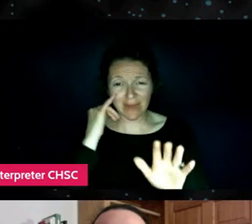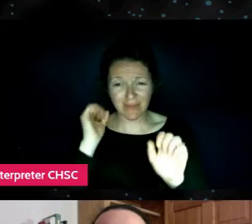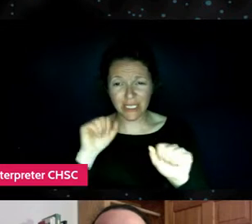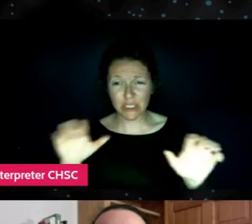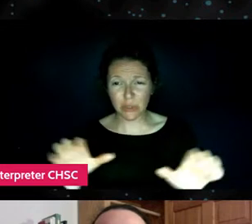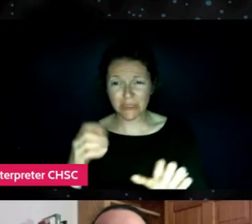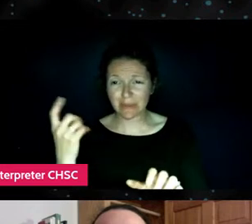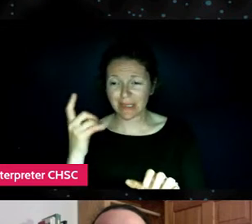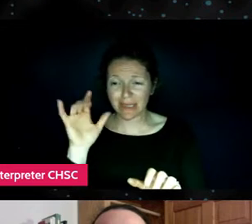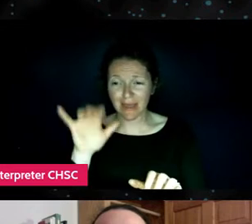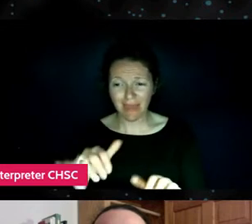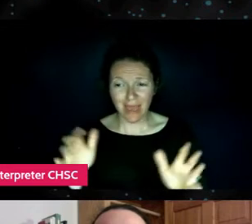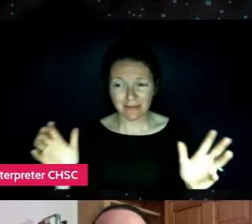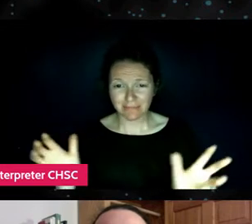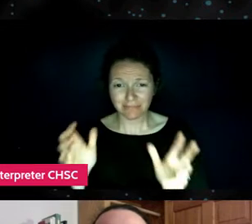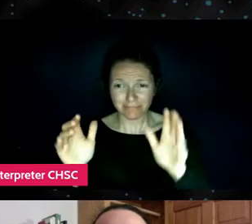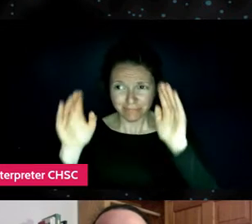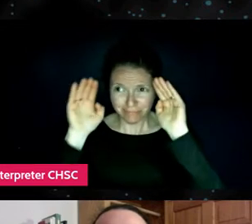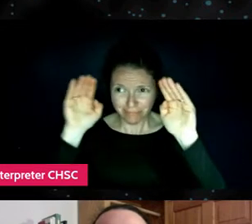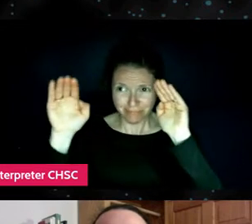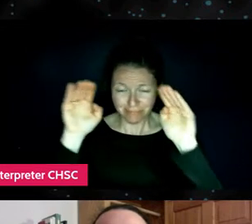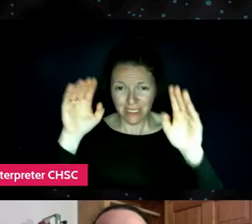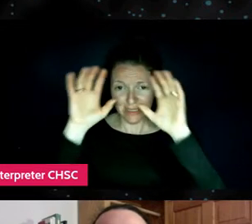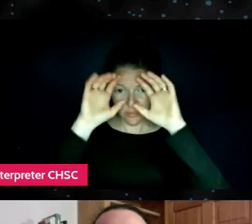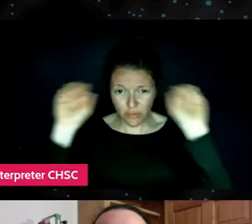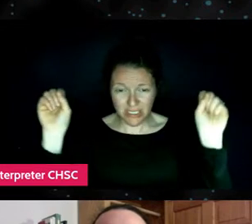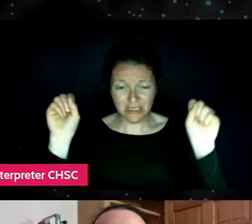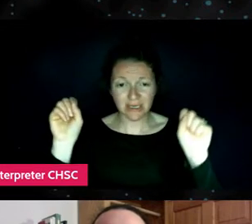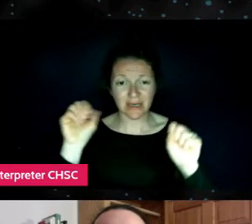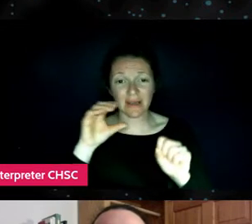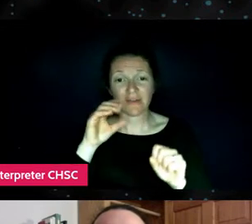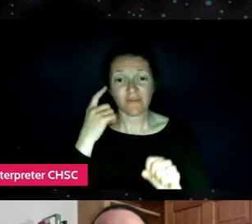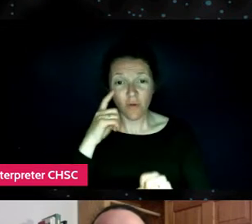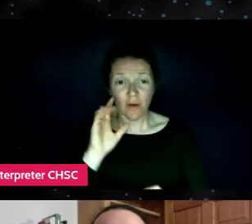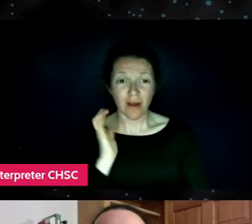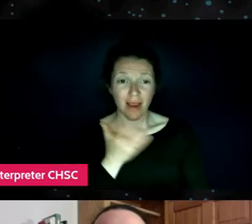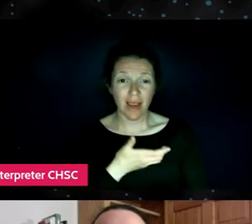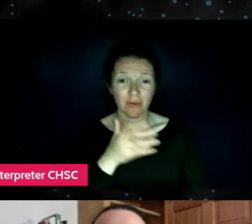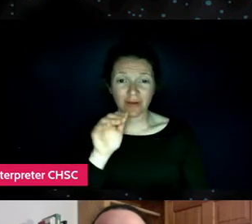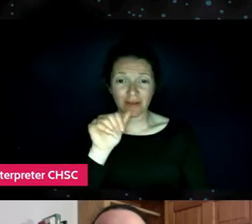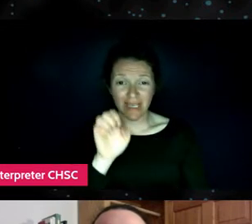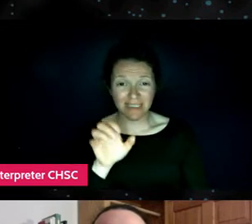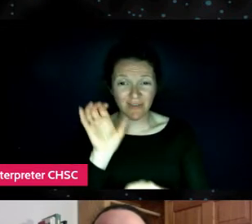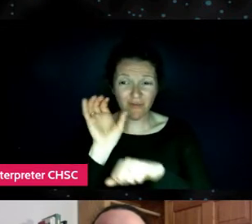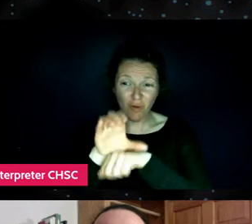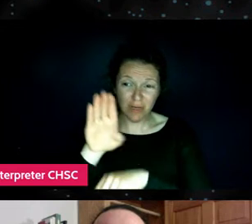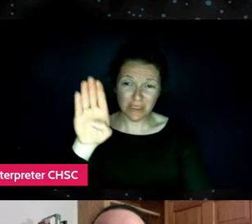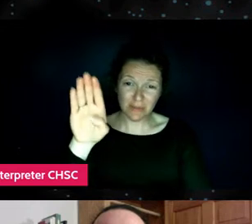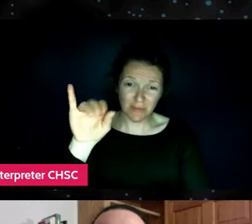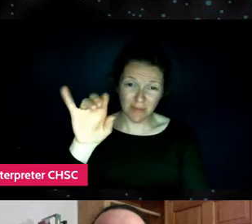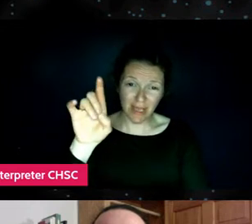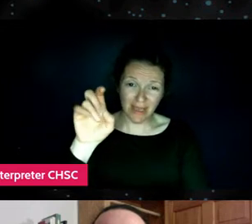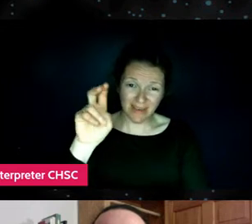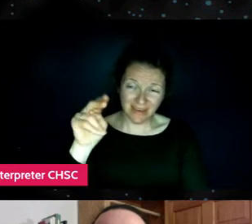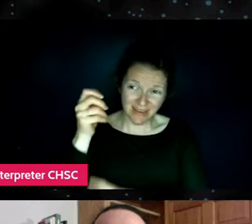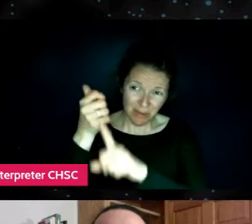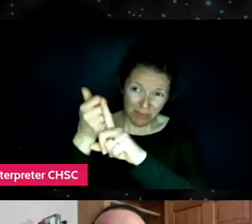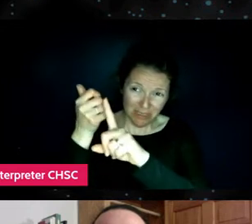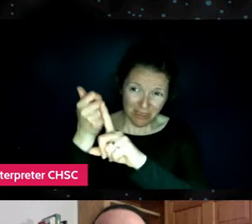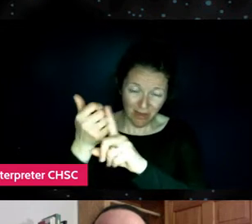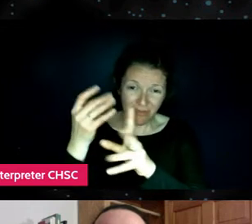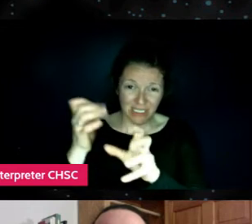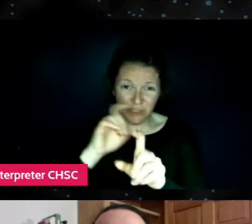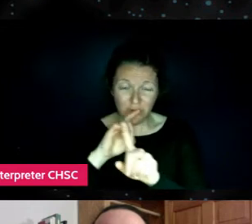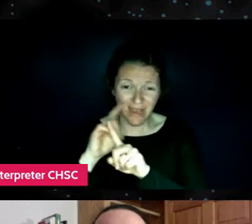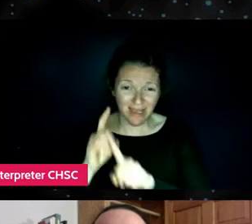that for Giuliani and really get, you know, force Biden himself to answer